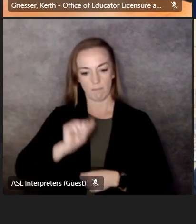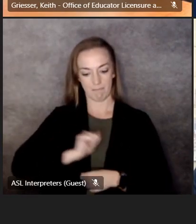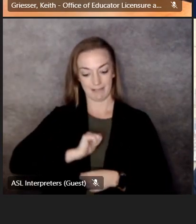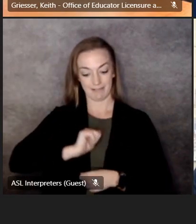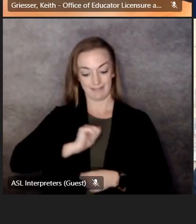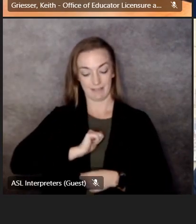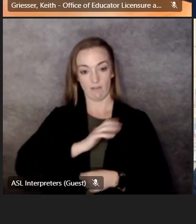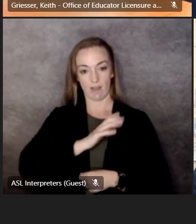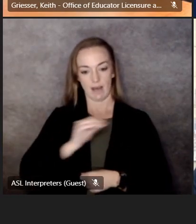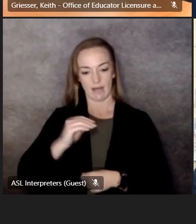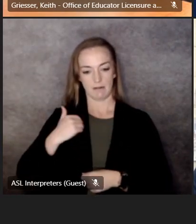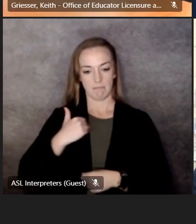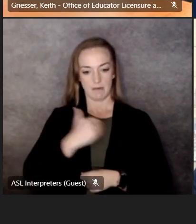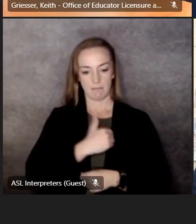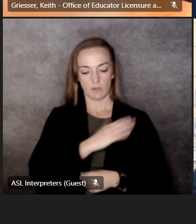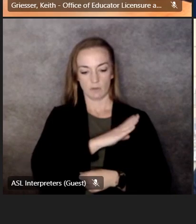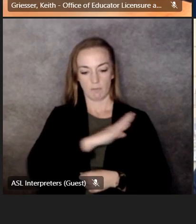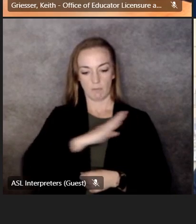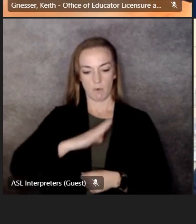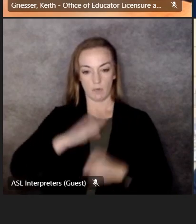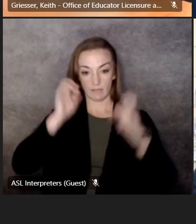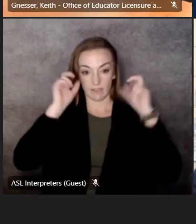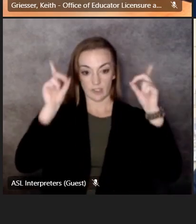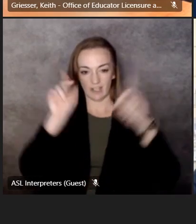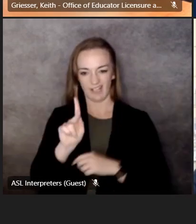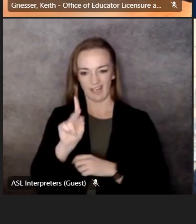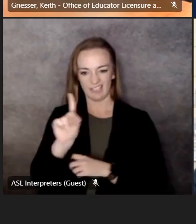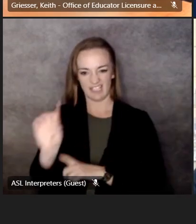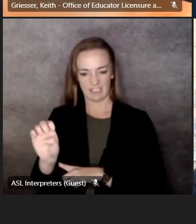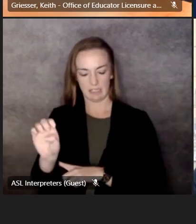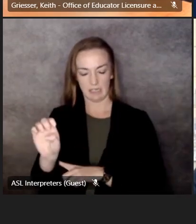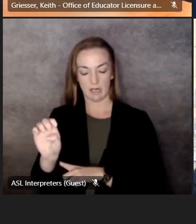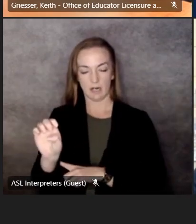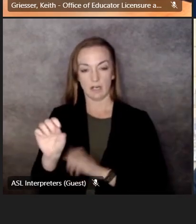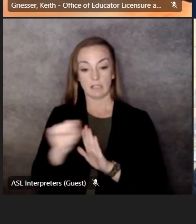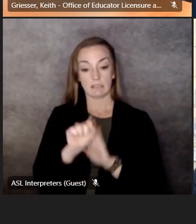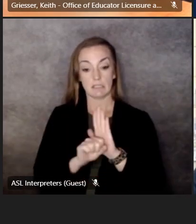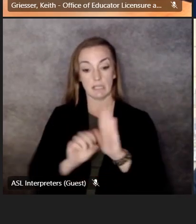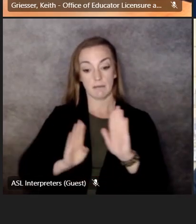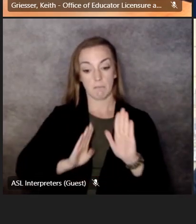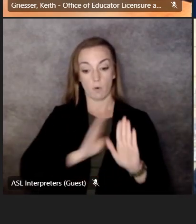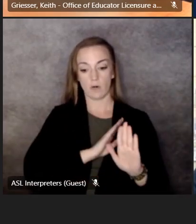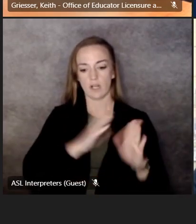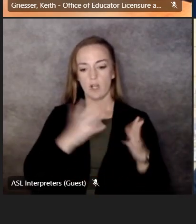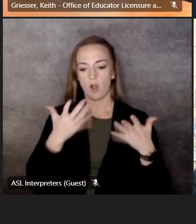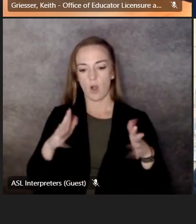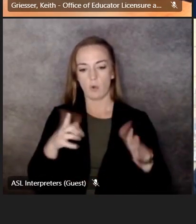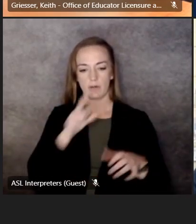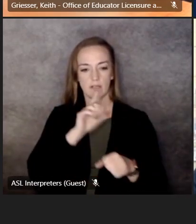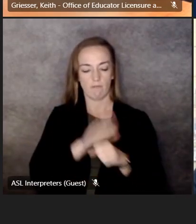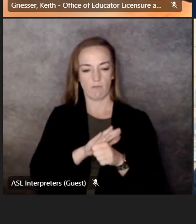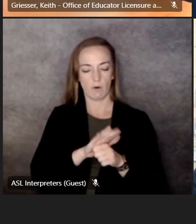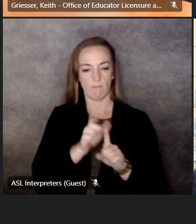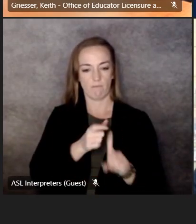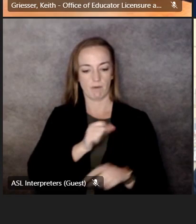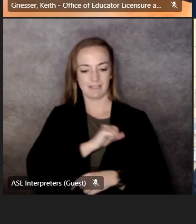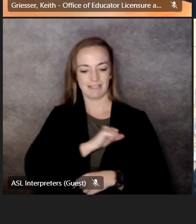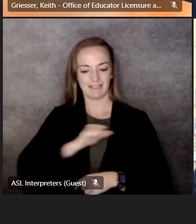of the Board of Education, the State Board of Education. State Board is already confirmed by the Senate, but this would create